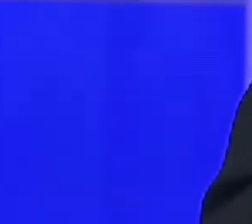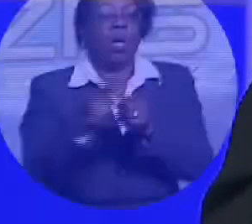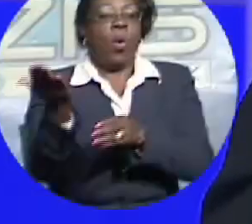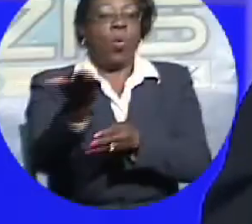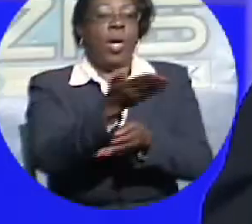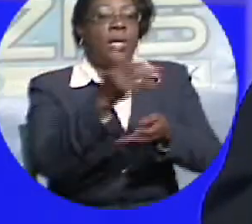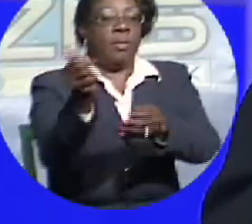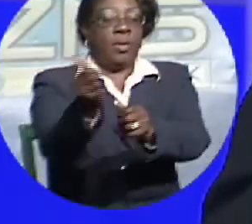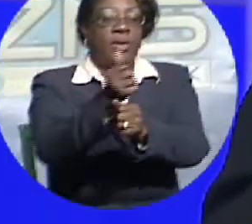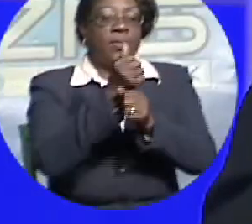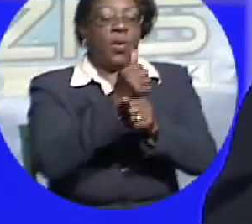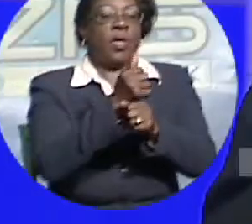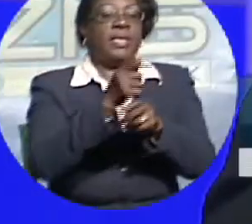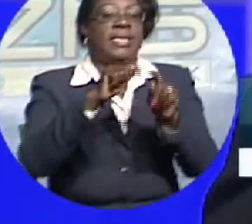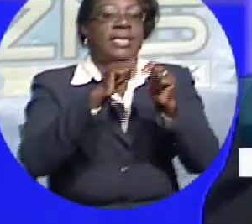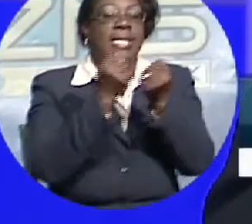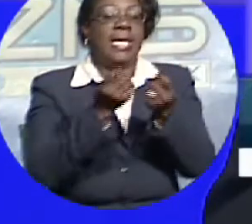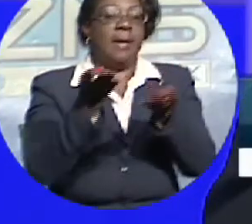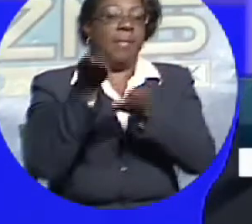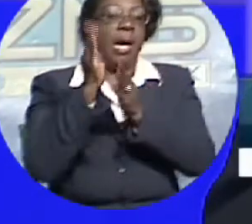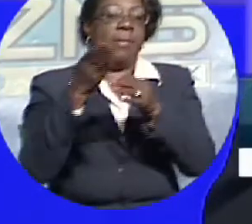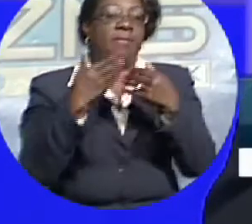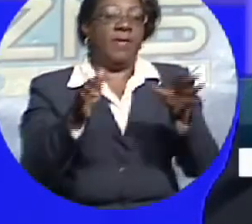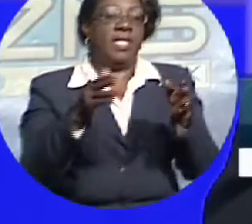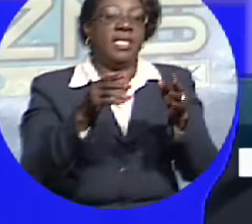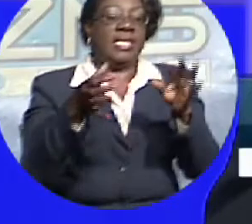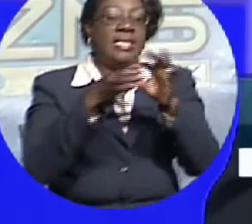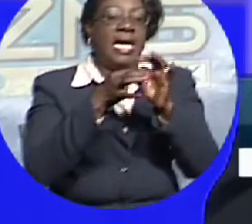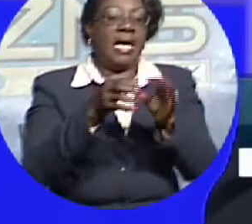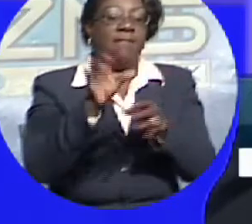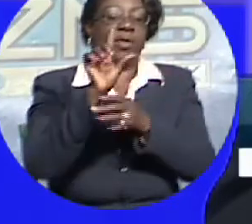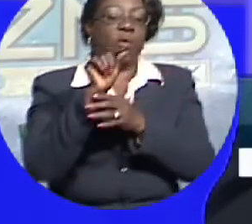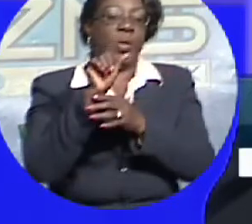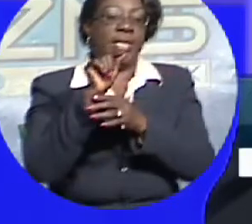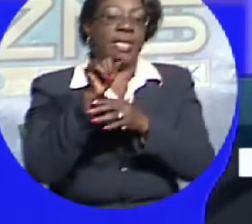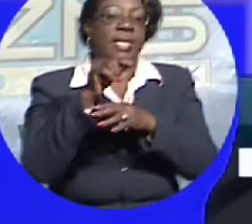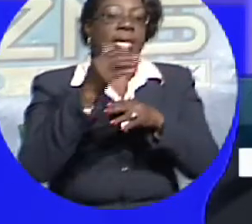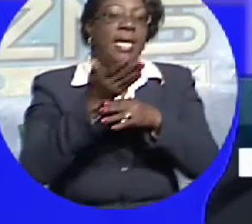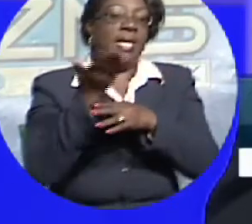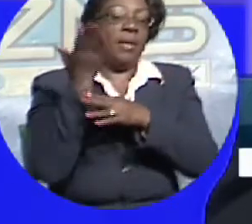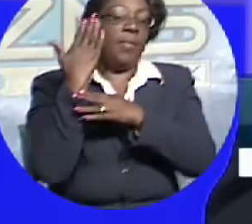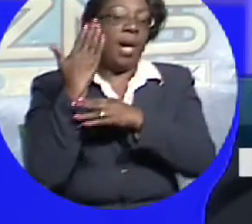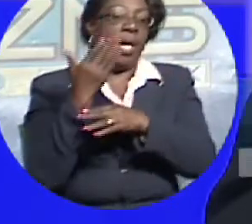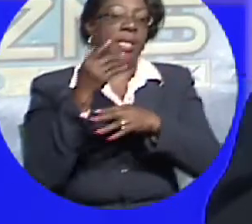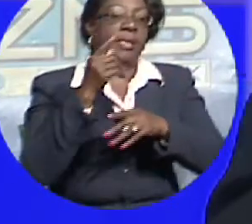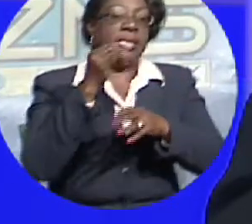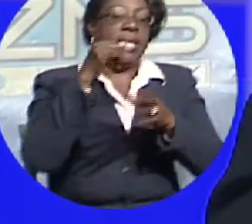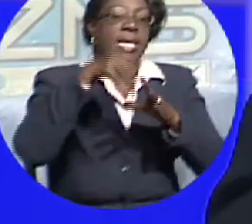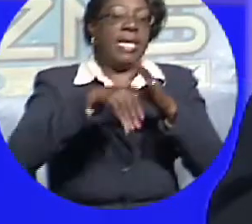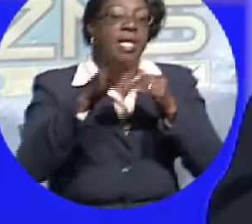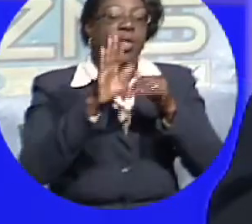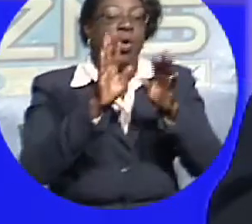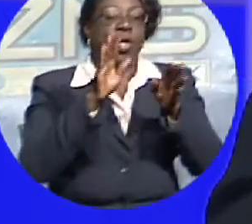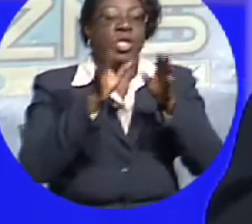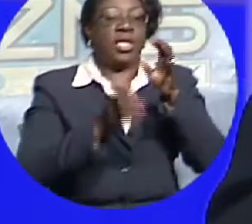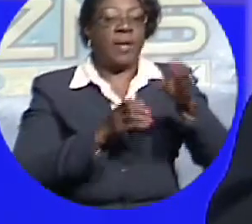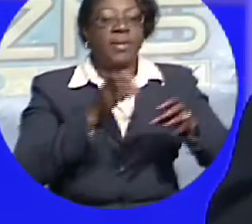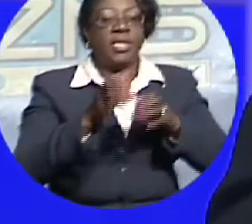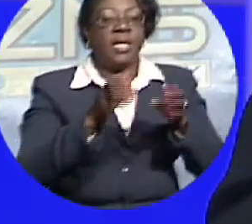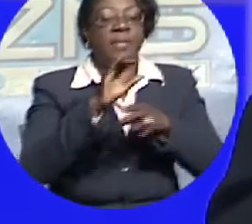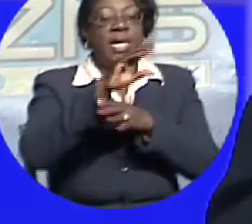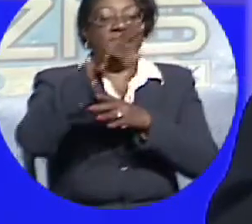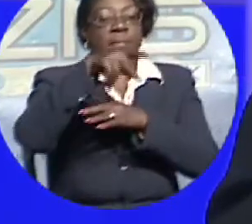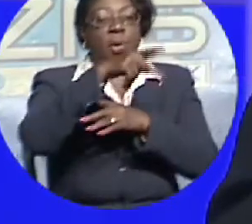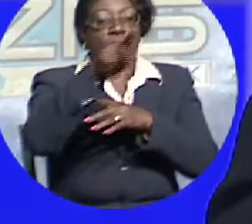Welcome to sports, everybody. Team Bahamas finished in a tie for 20th at the 2014 IAAF World Indoor Championships in Poland. That